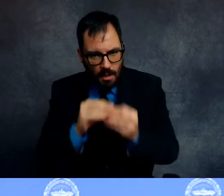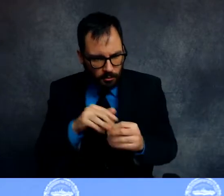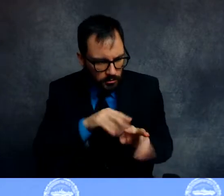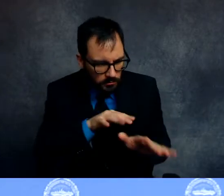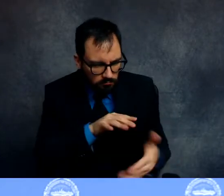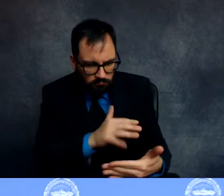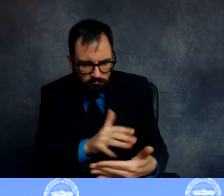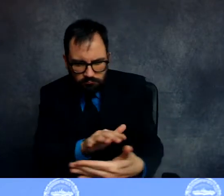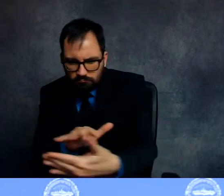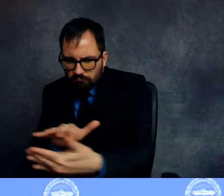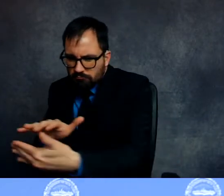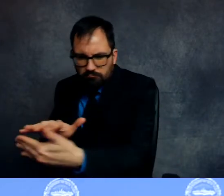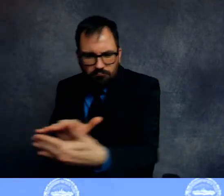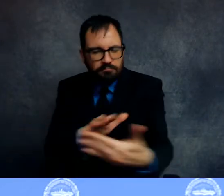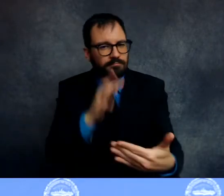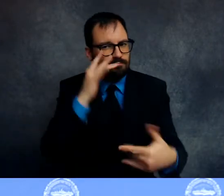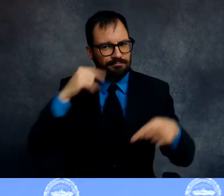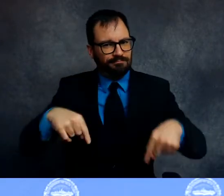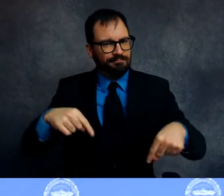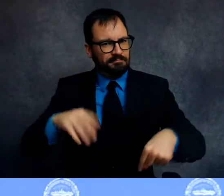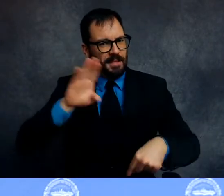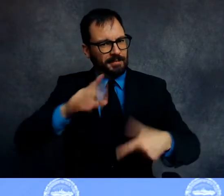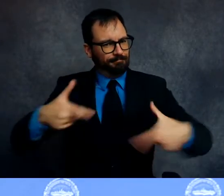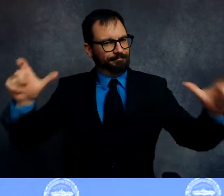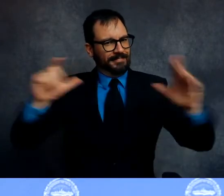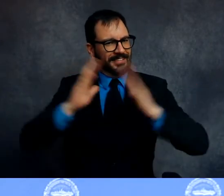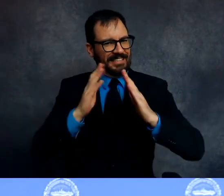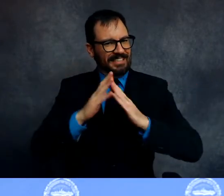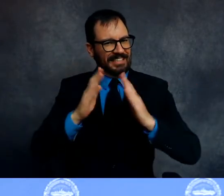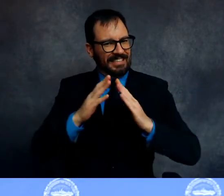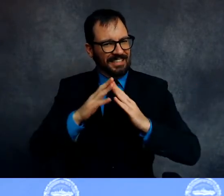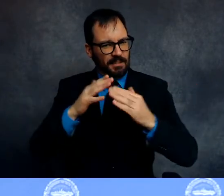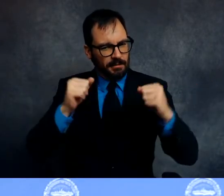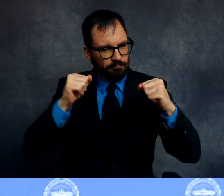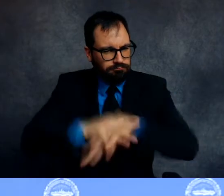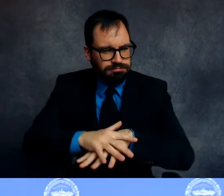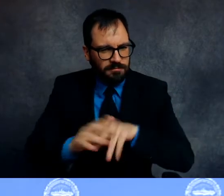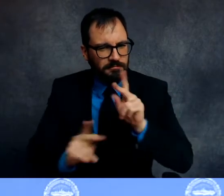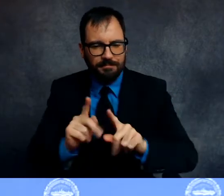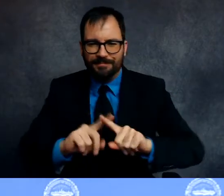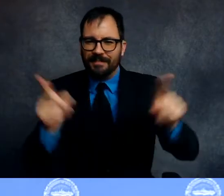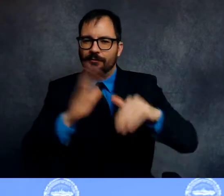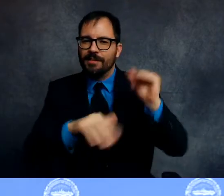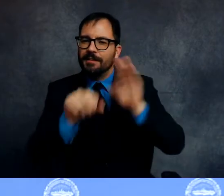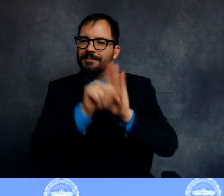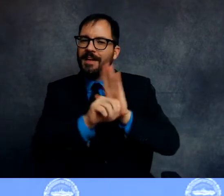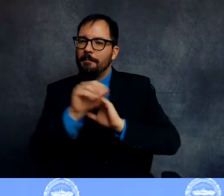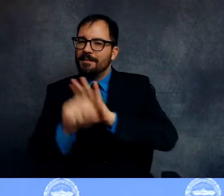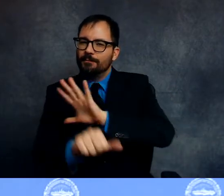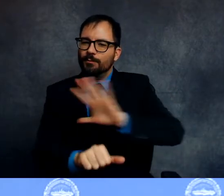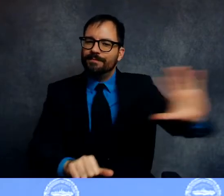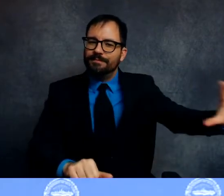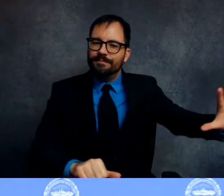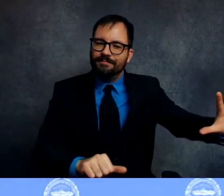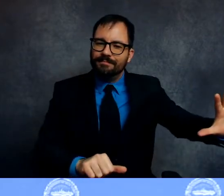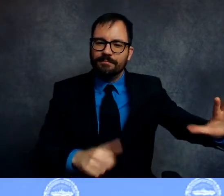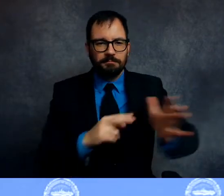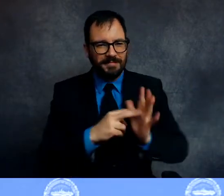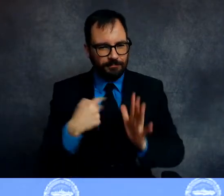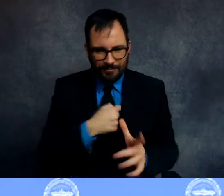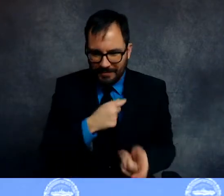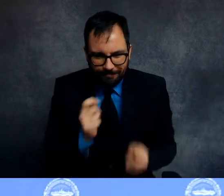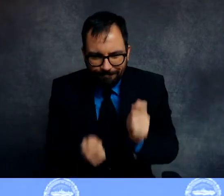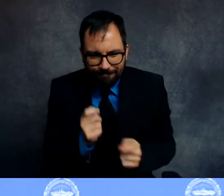today. This will consist of our cautious approach. We follow carefully the local case data and public health